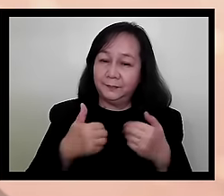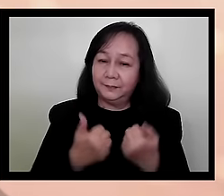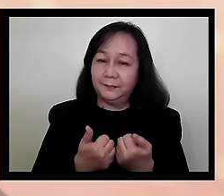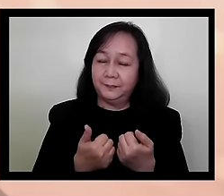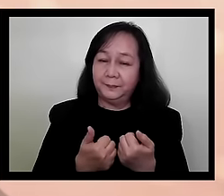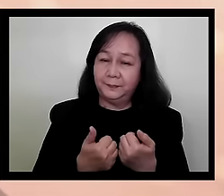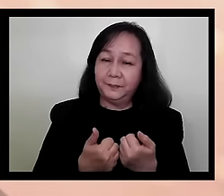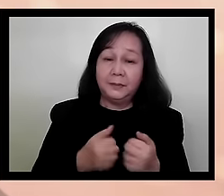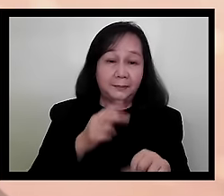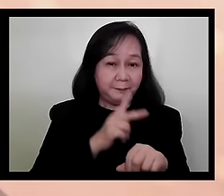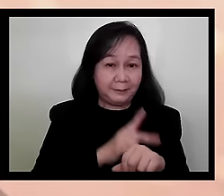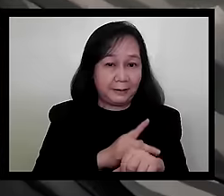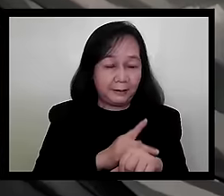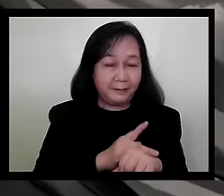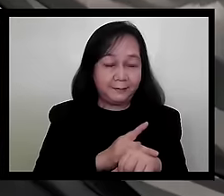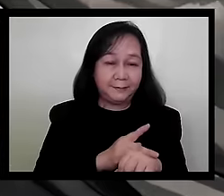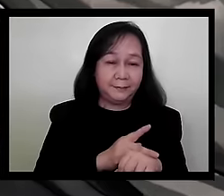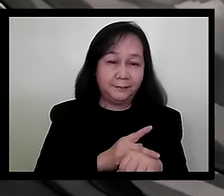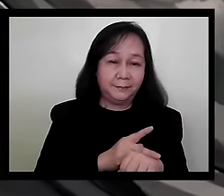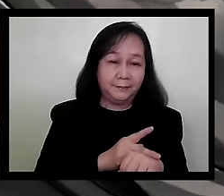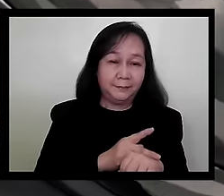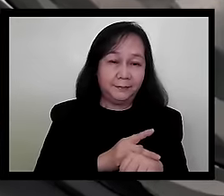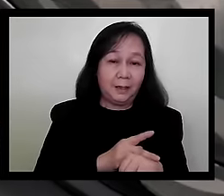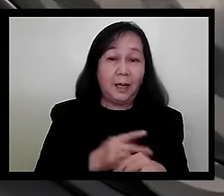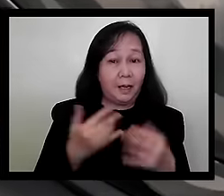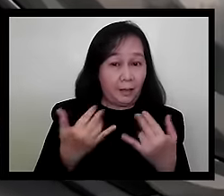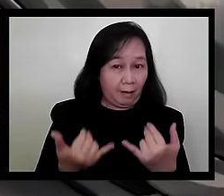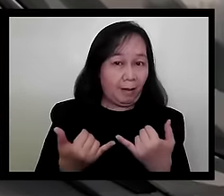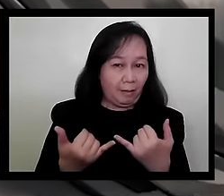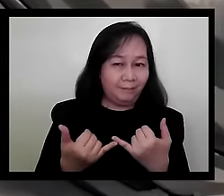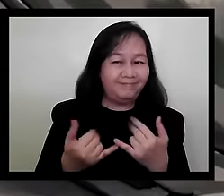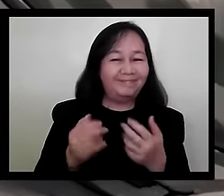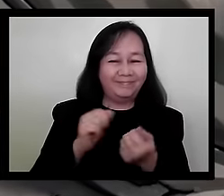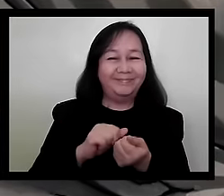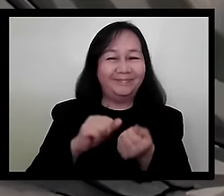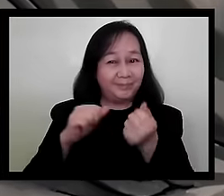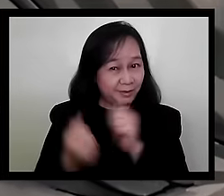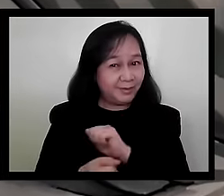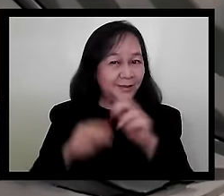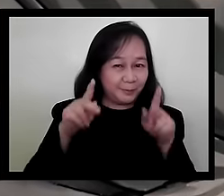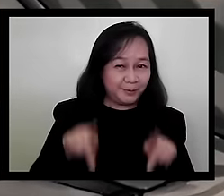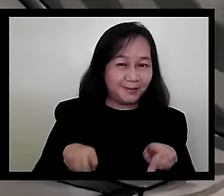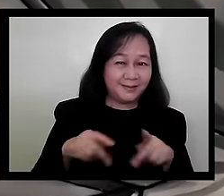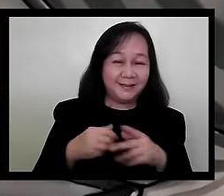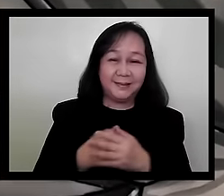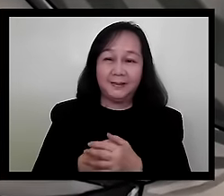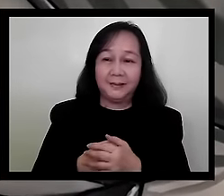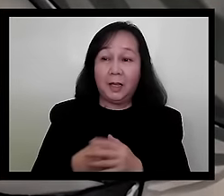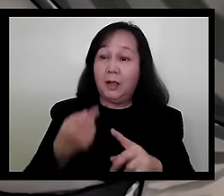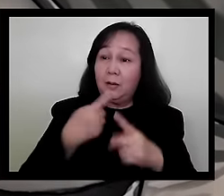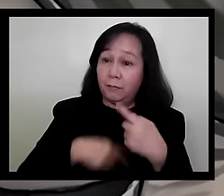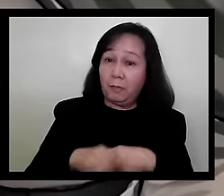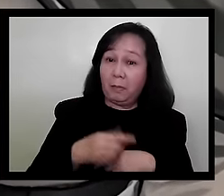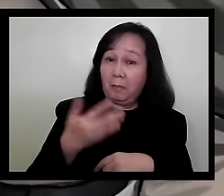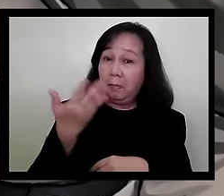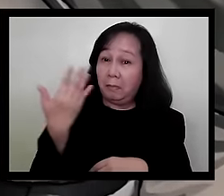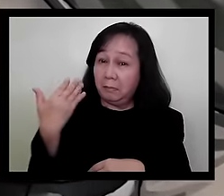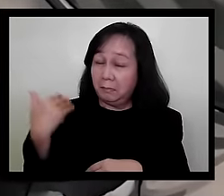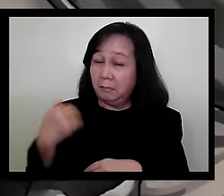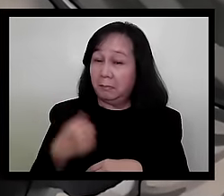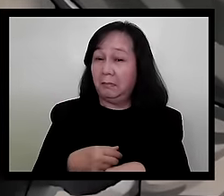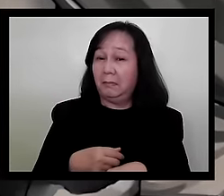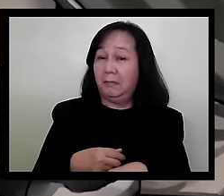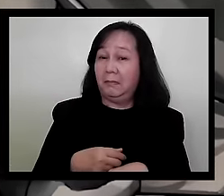how Peter now now a changed person from someone